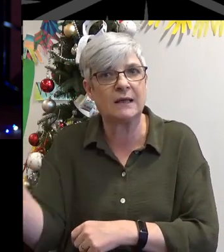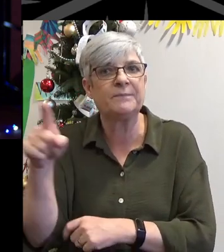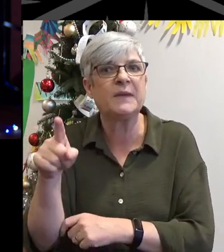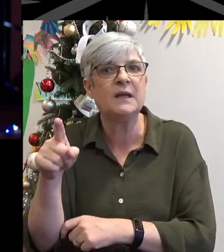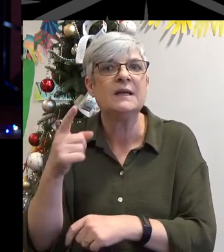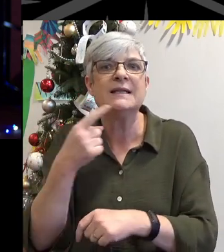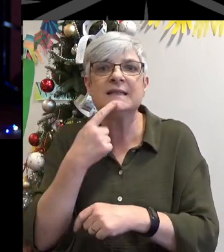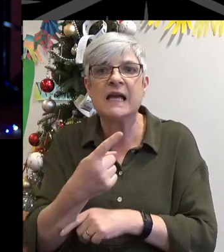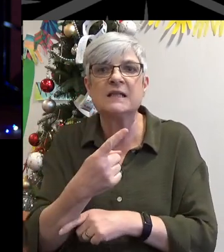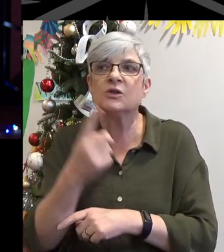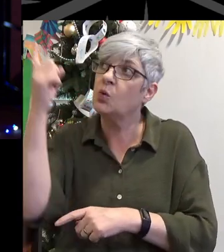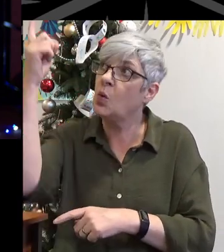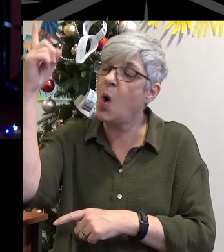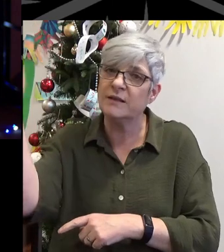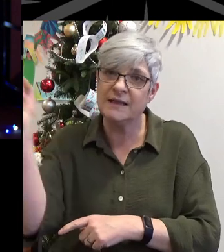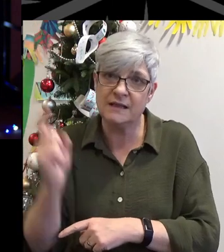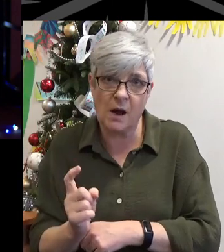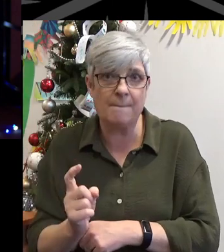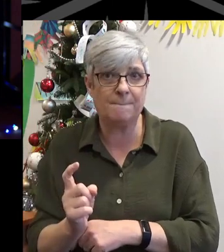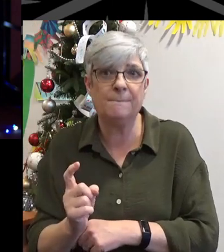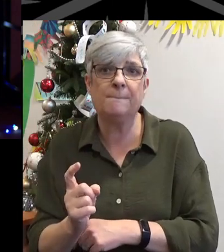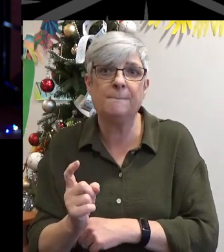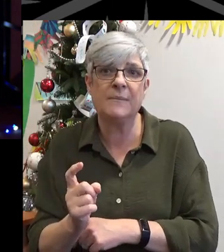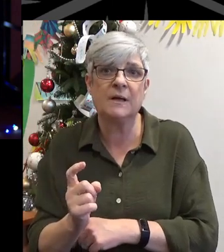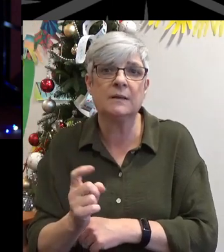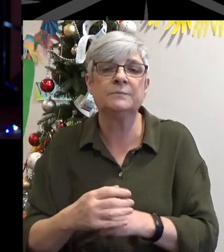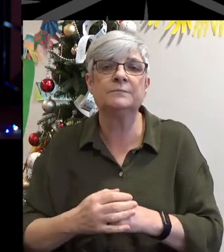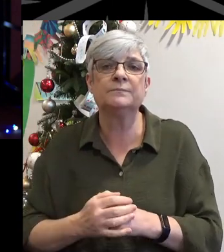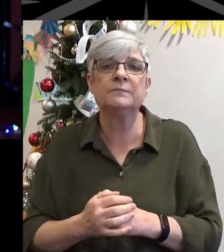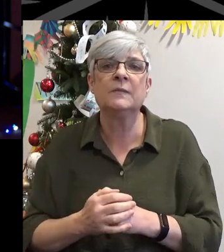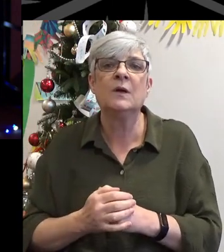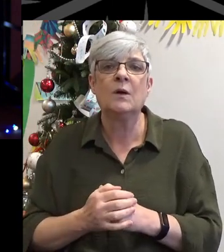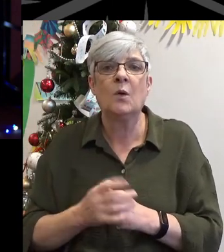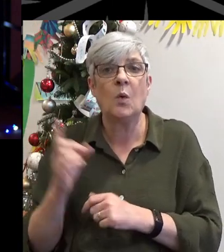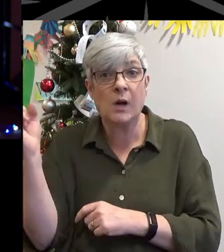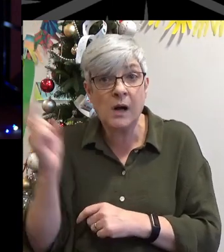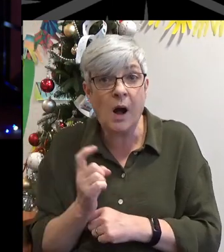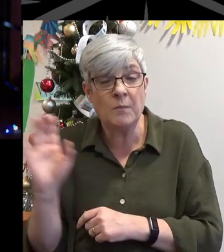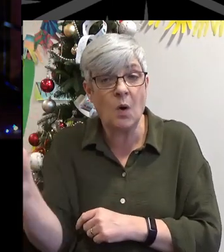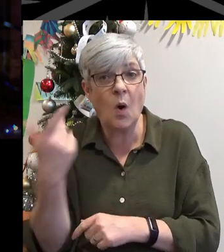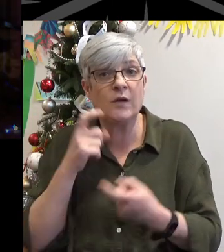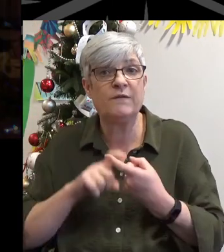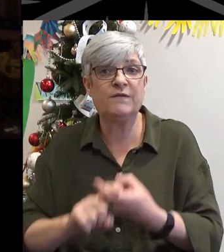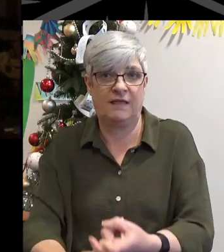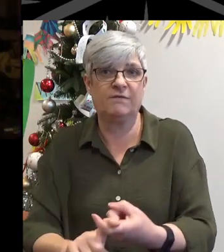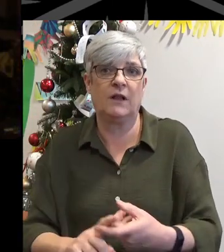of God is here, the light of the world has come. O come all ye faithful.